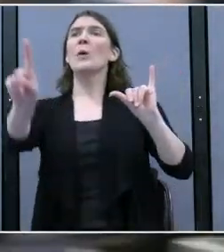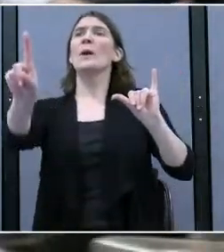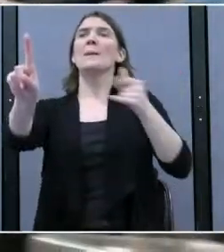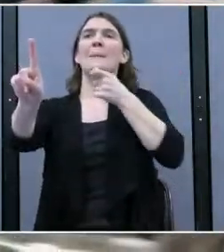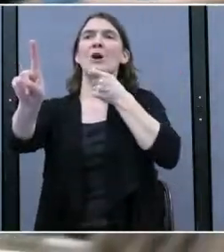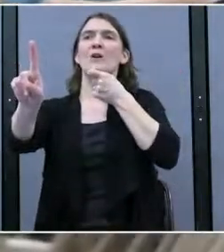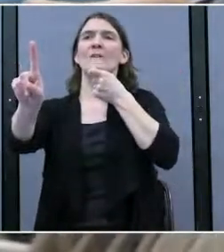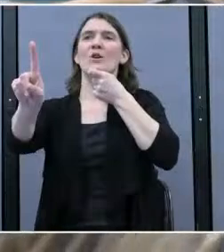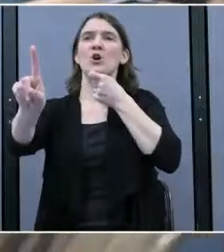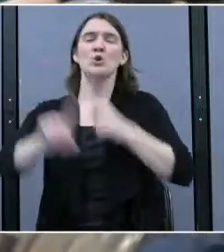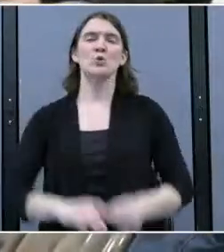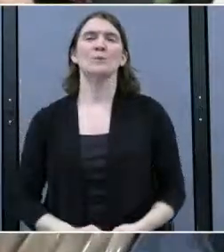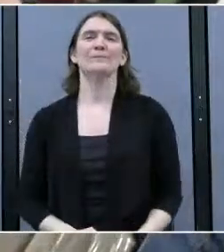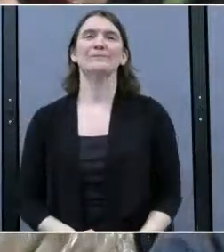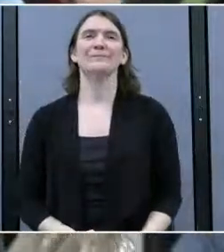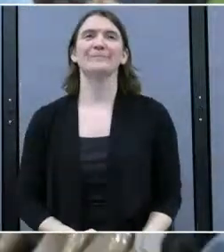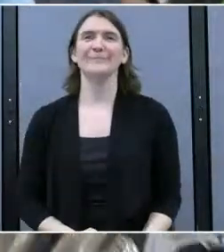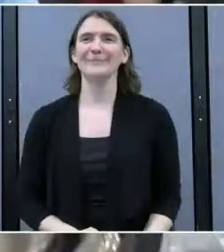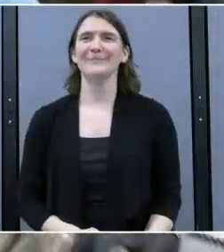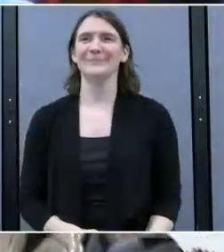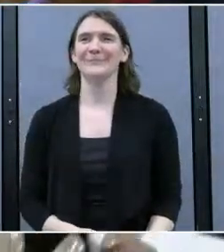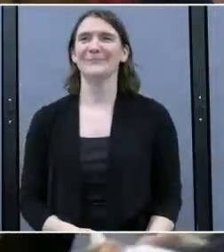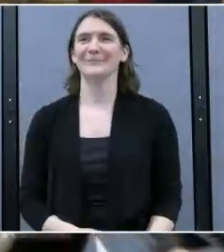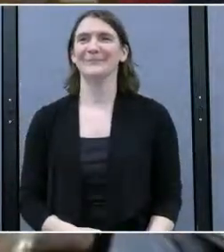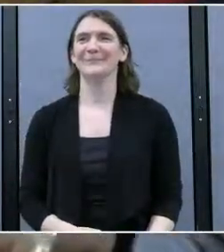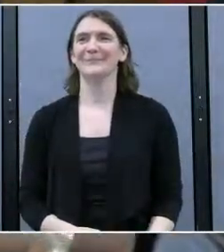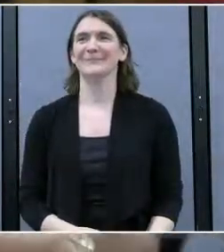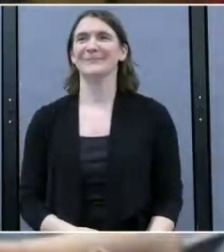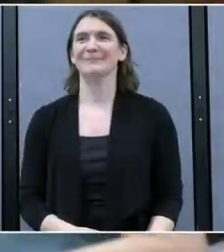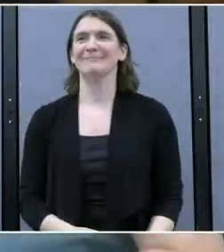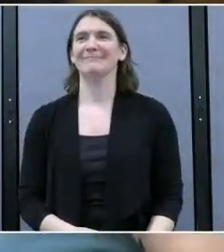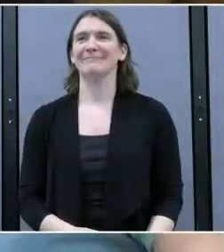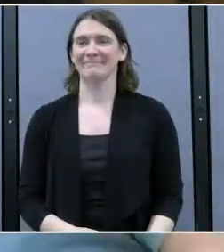mind waiting for the microphone, please? Thank you.